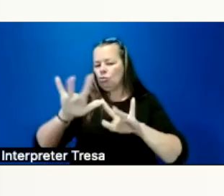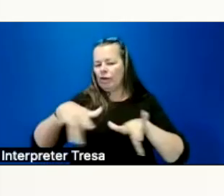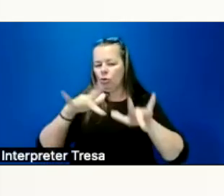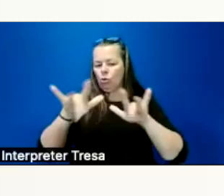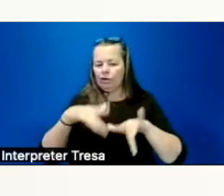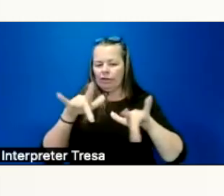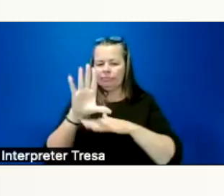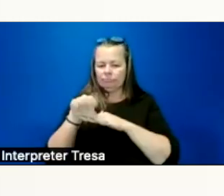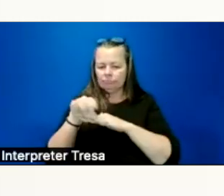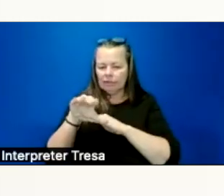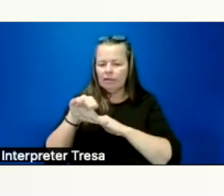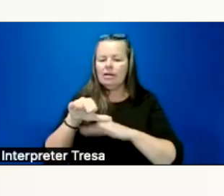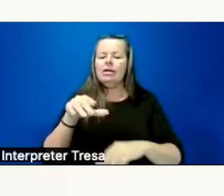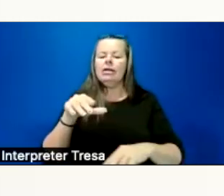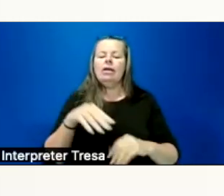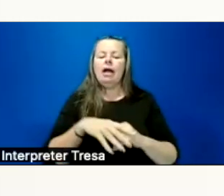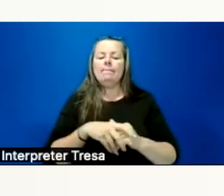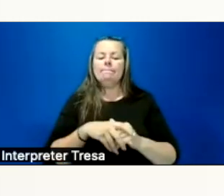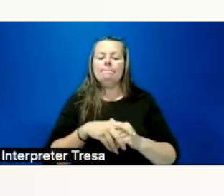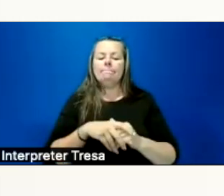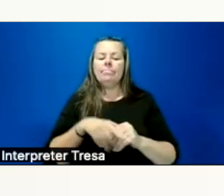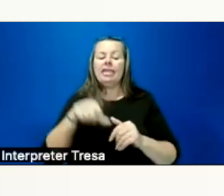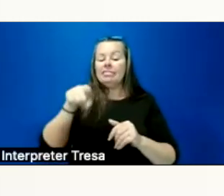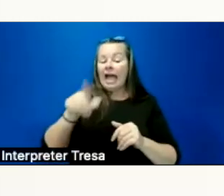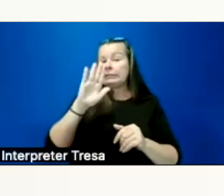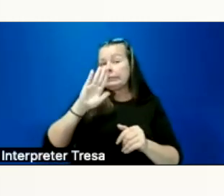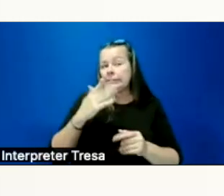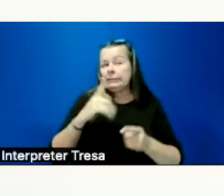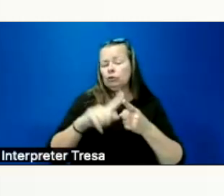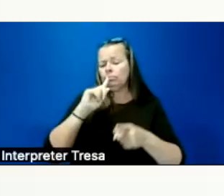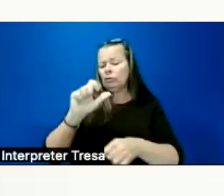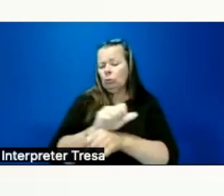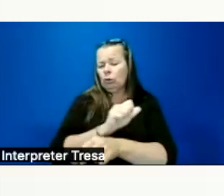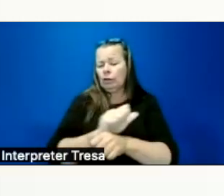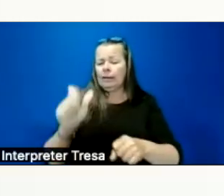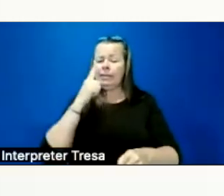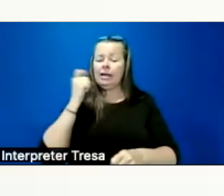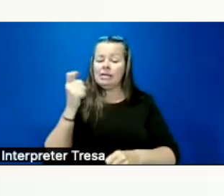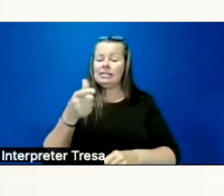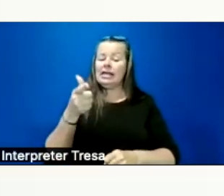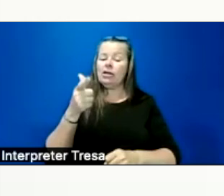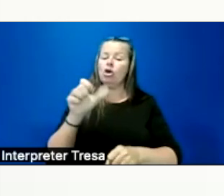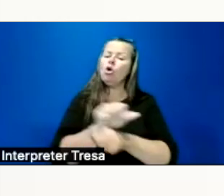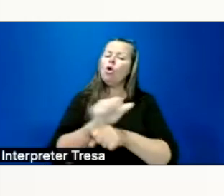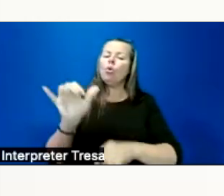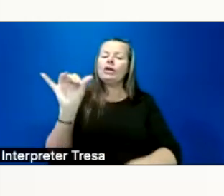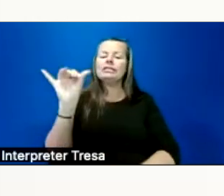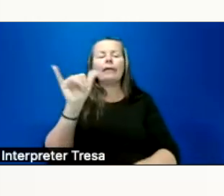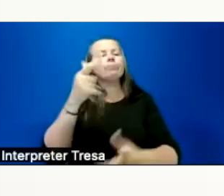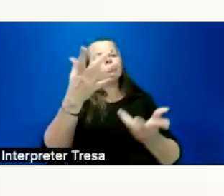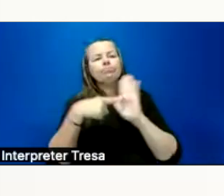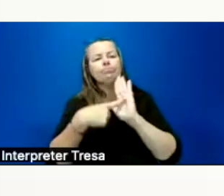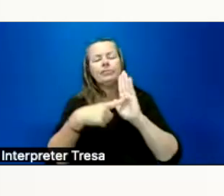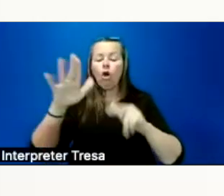speakers behind this, and this is something which is working, because it works a bit like on the train, when they